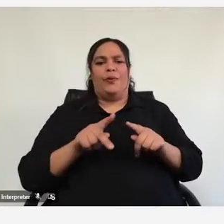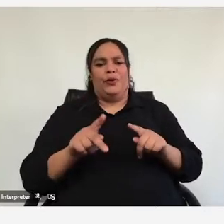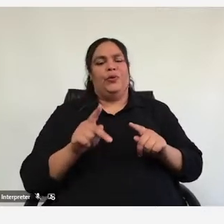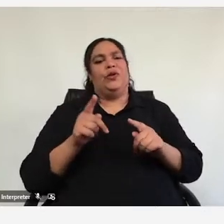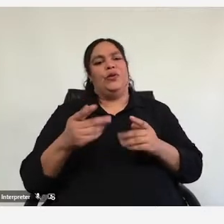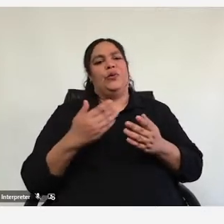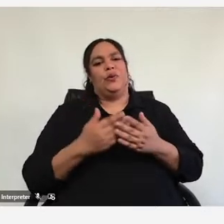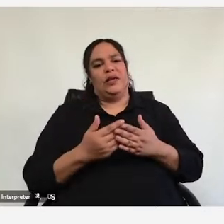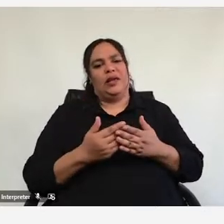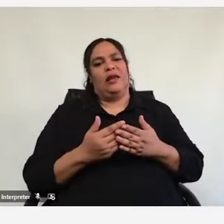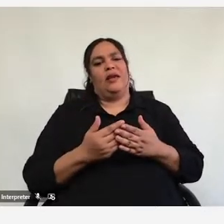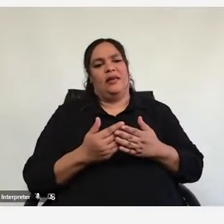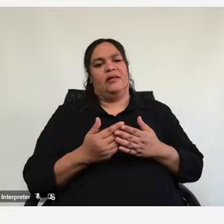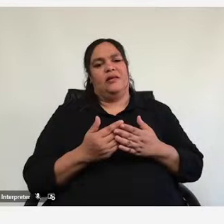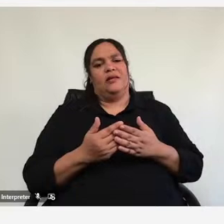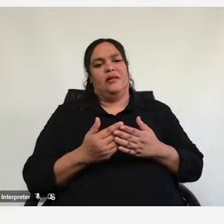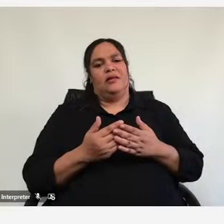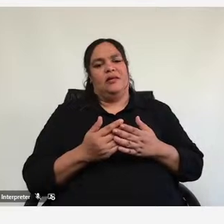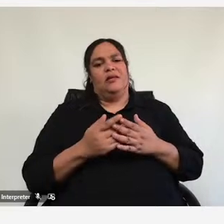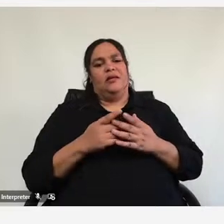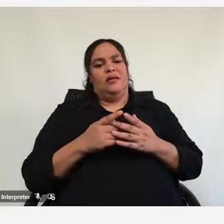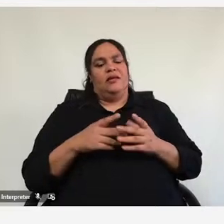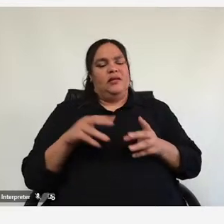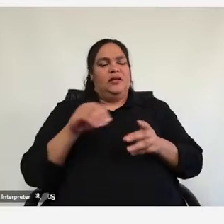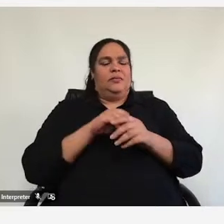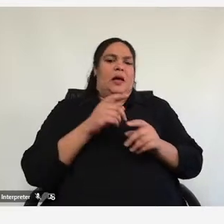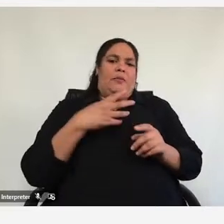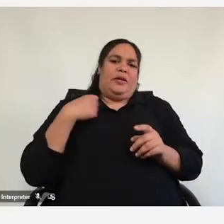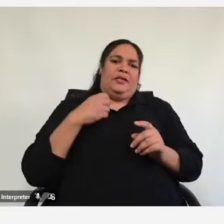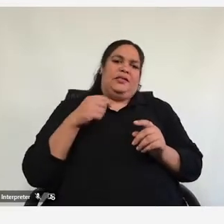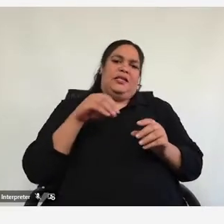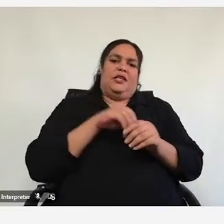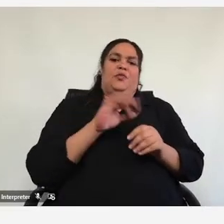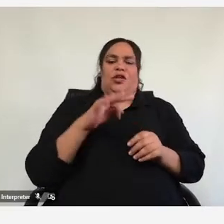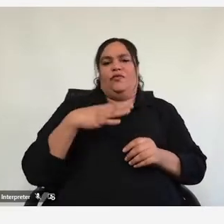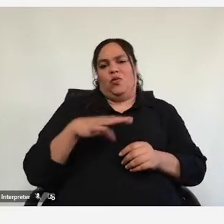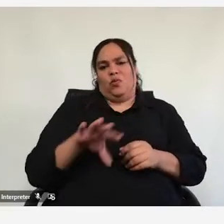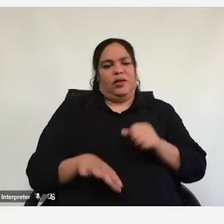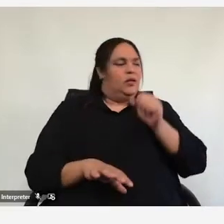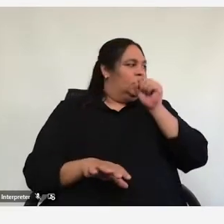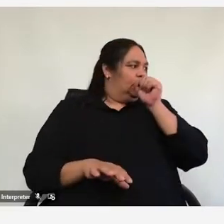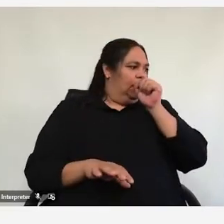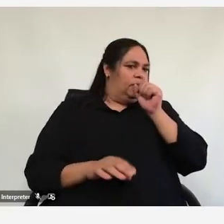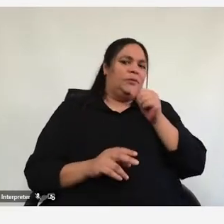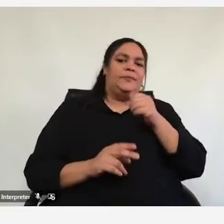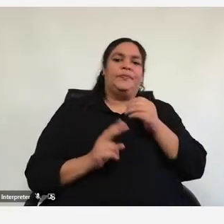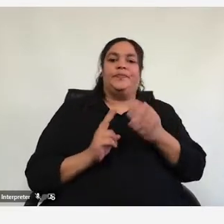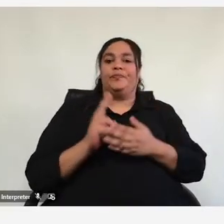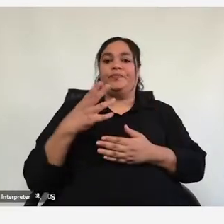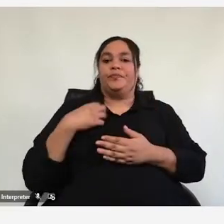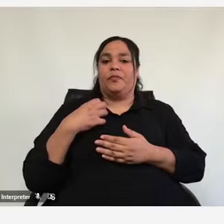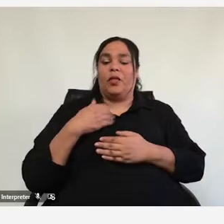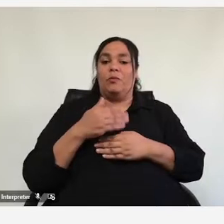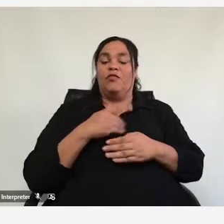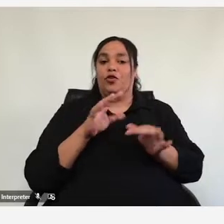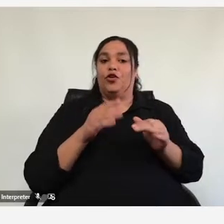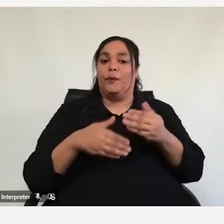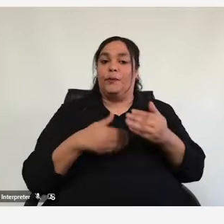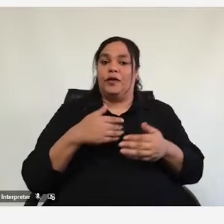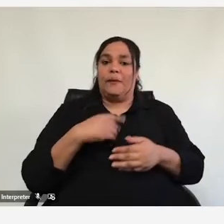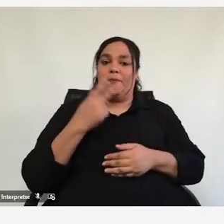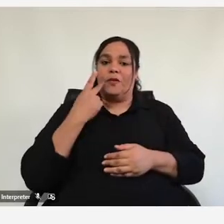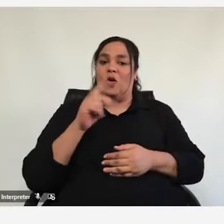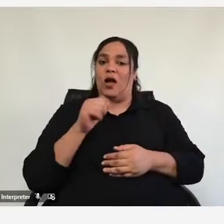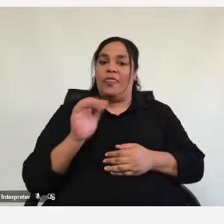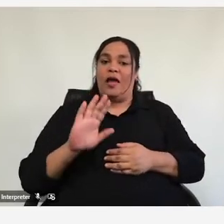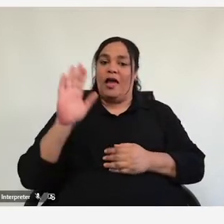to rebut the Minister's input if you so wish. Honourable Minister, before you proceed, I saw another